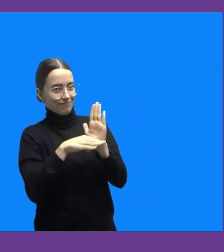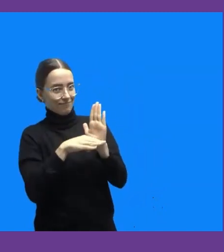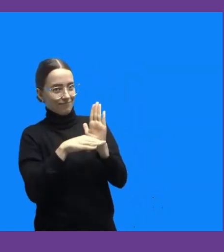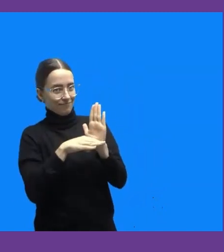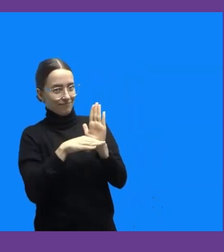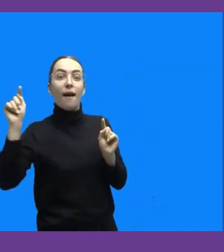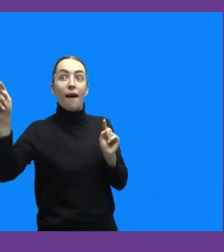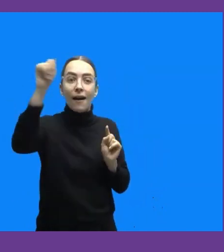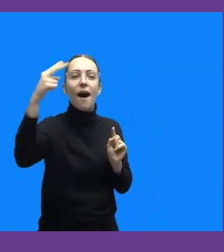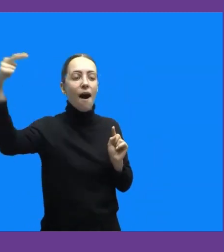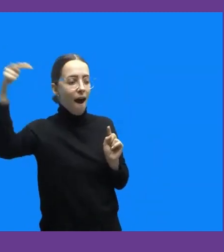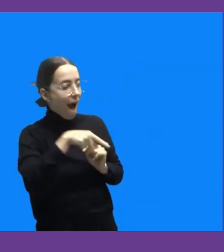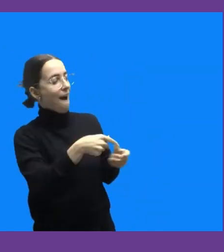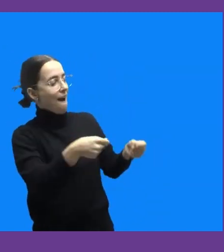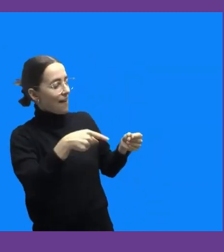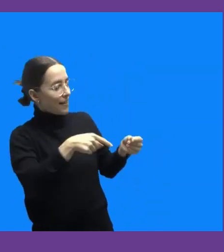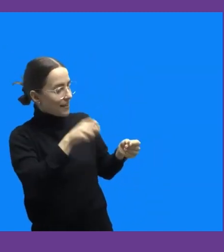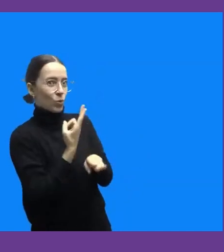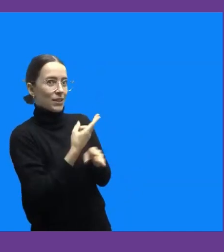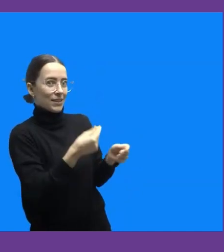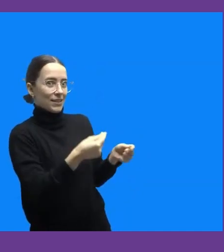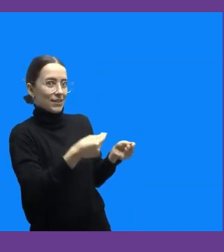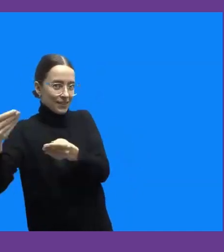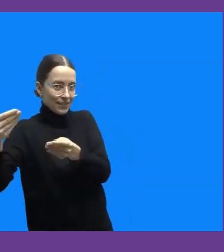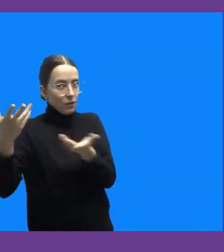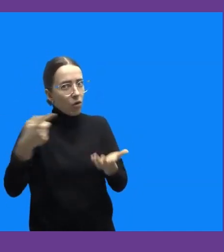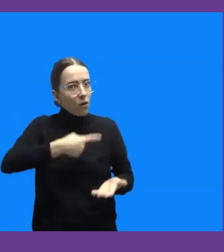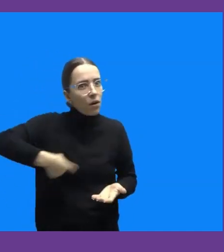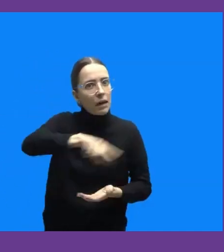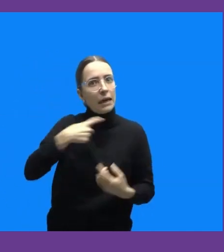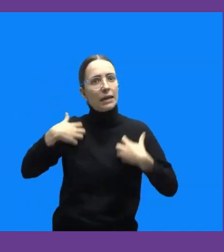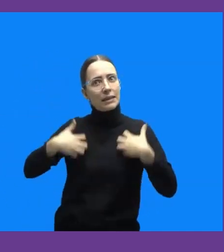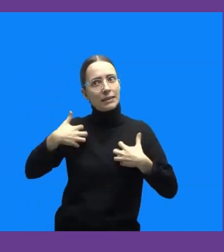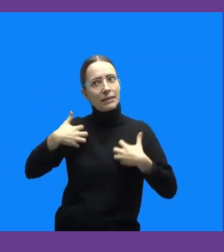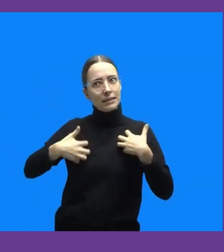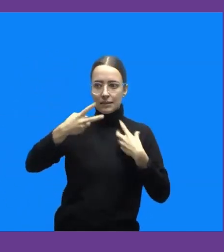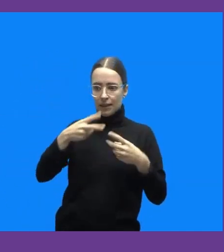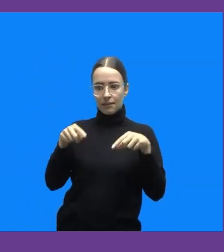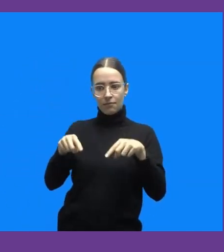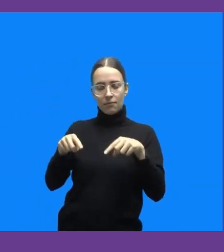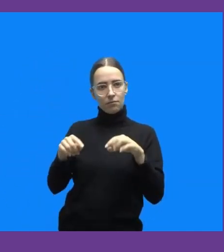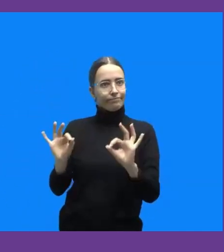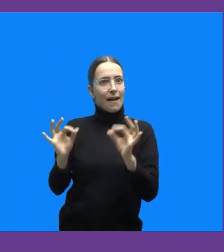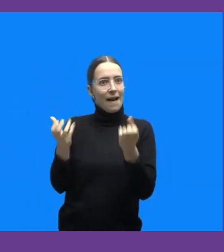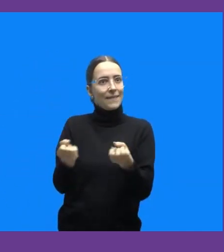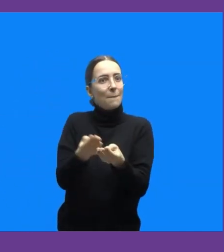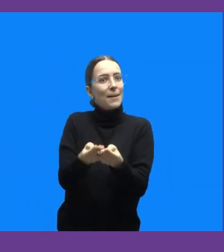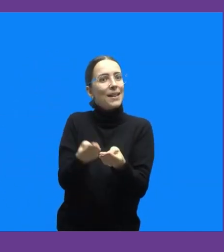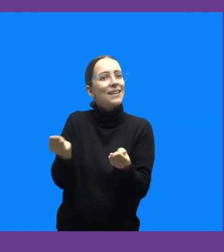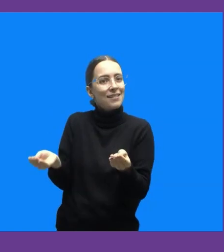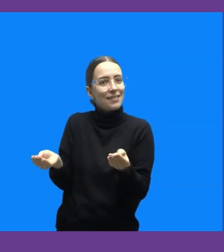project. We also created training programs for the universities, and we also created a web platform that